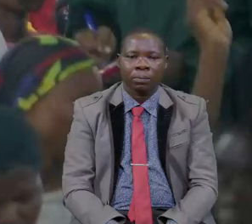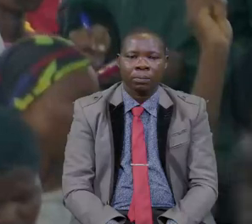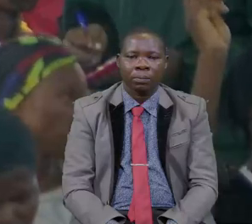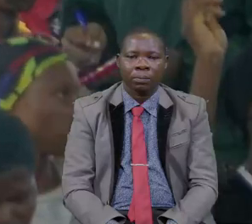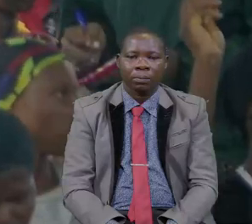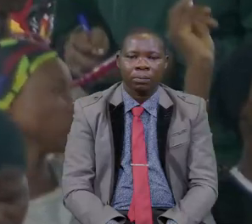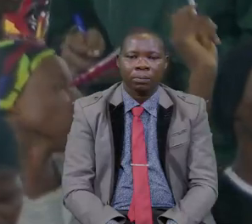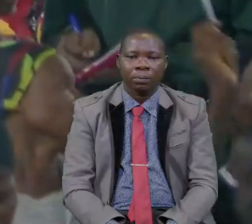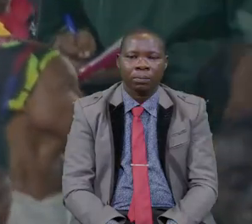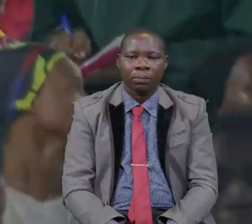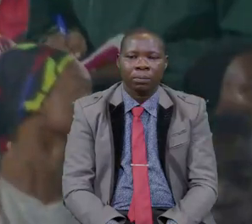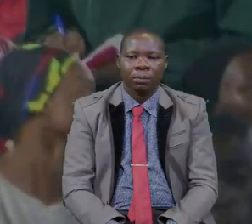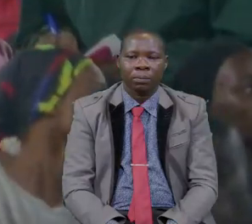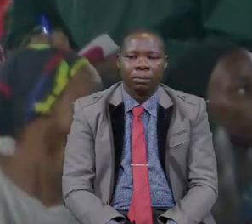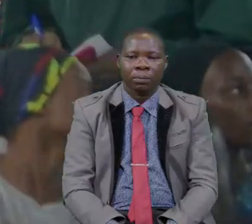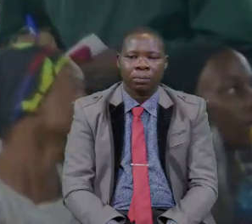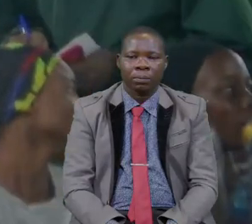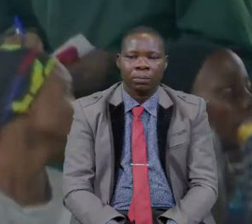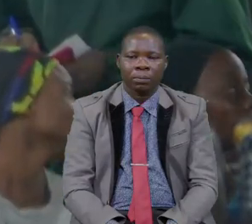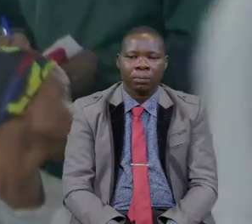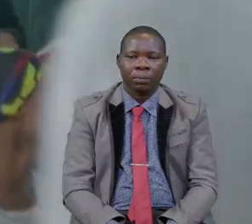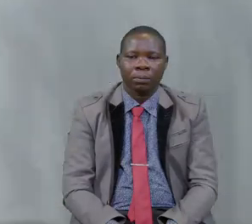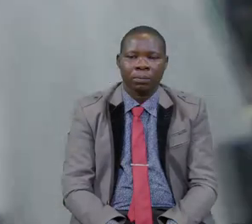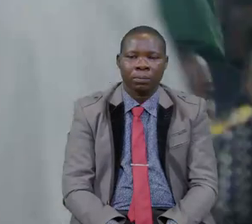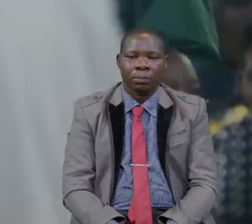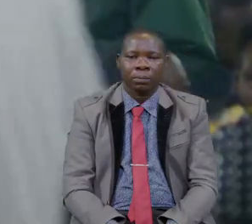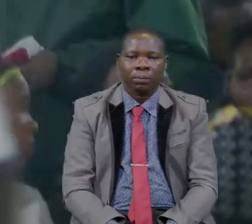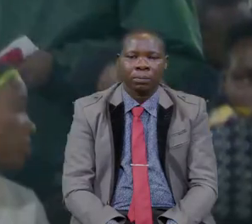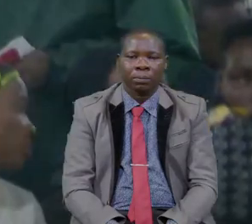What about the left-hand side, my own left-hand side?